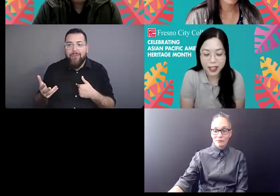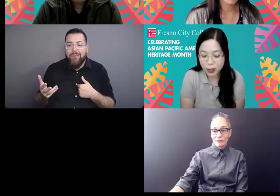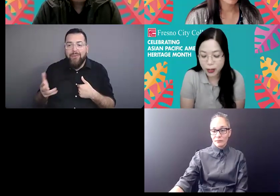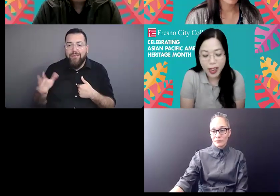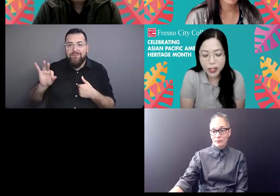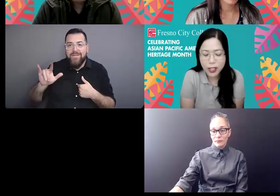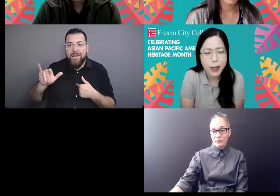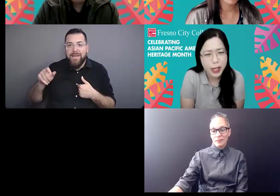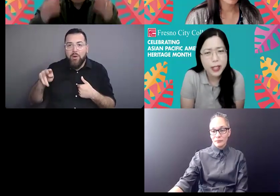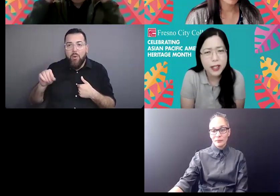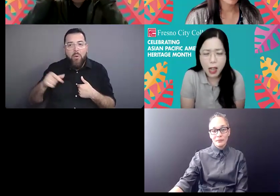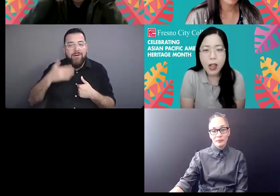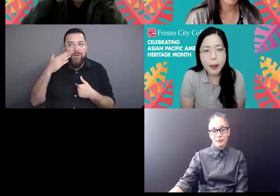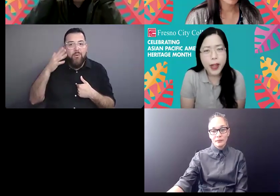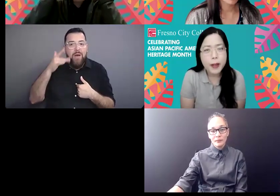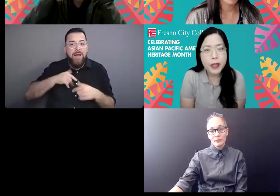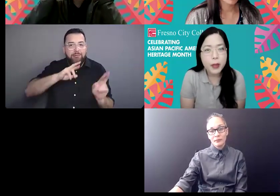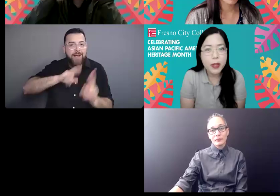my initial reaction, but